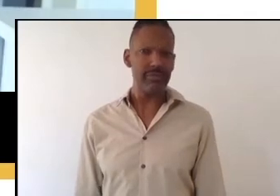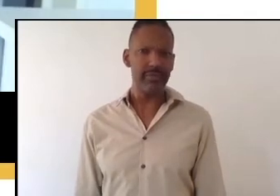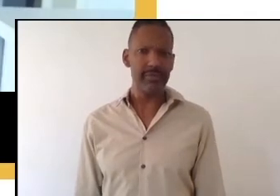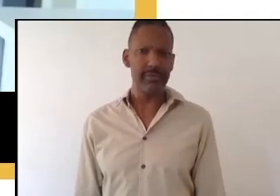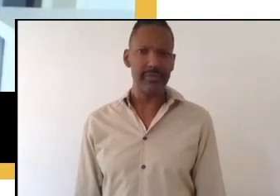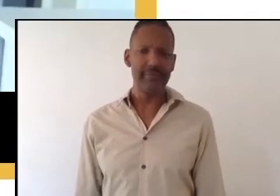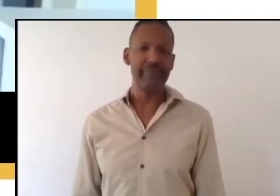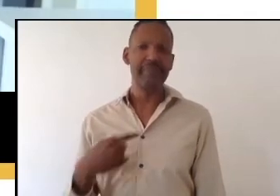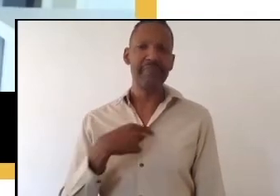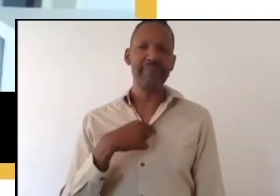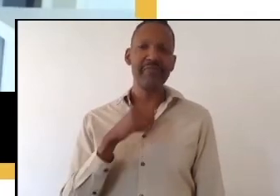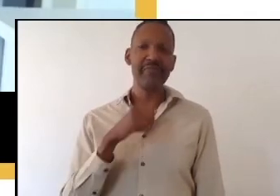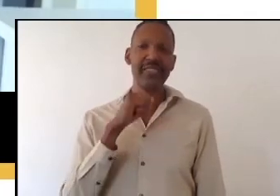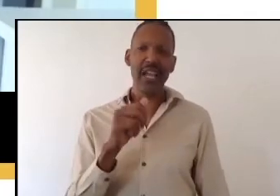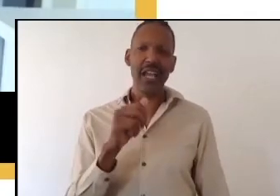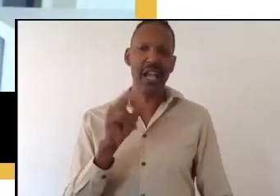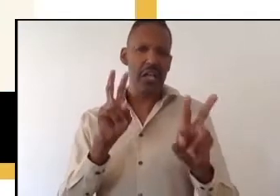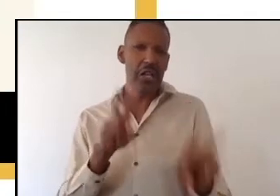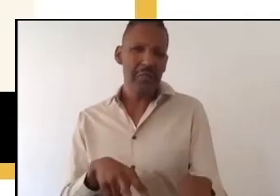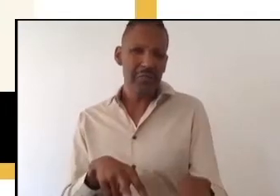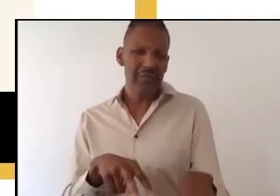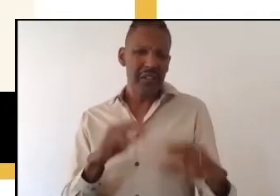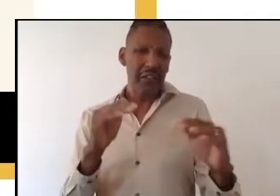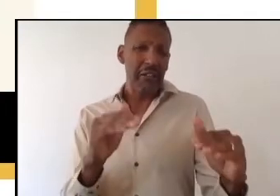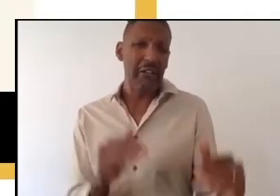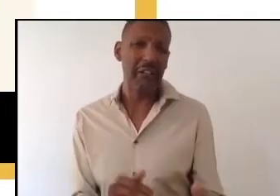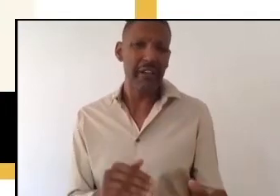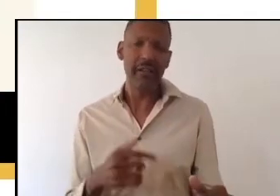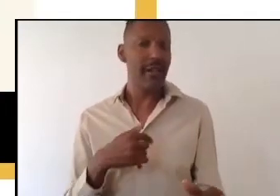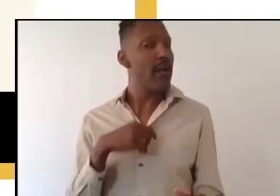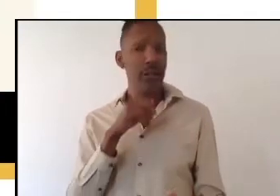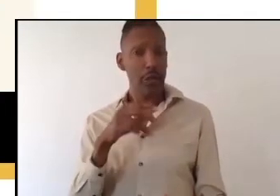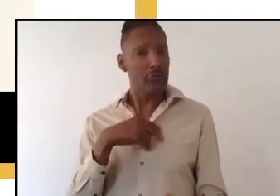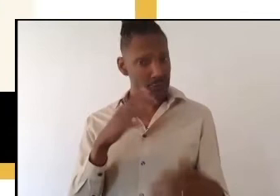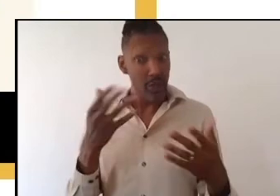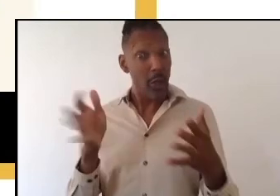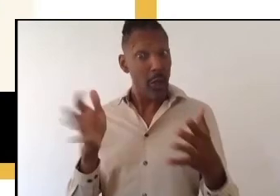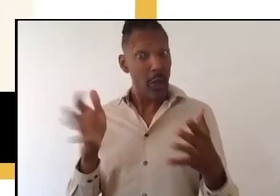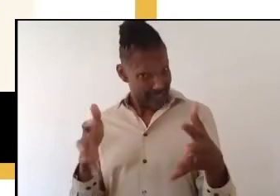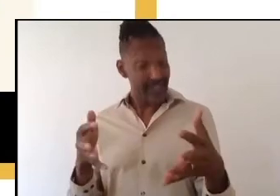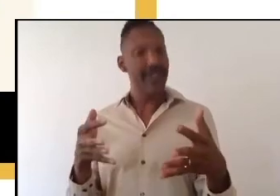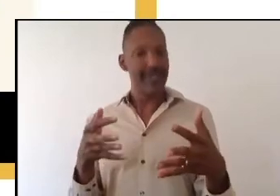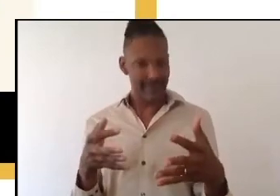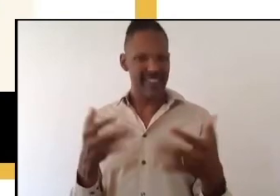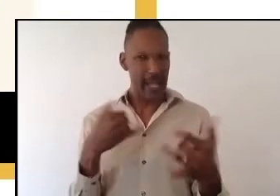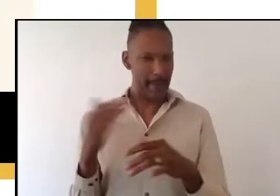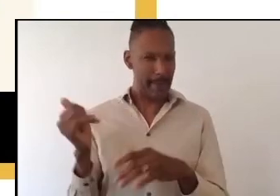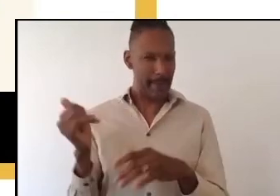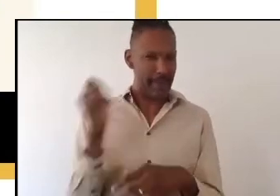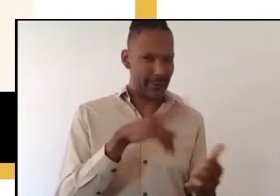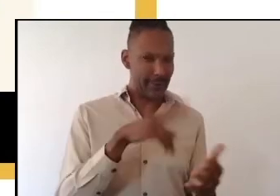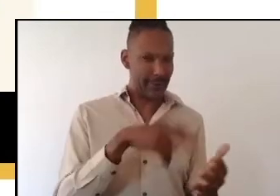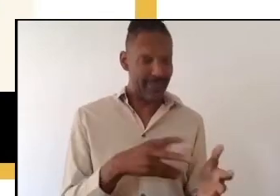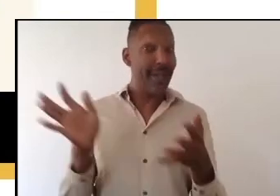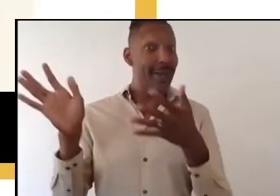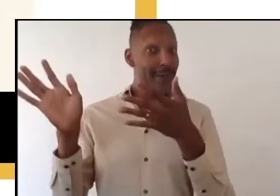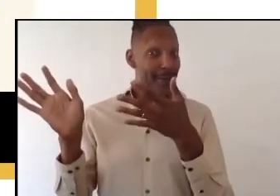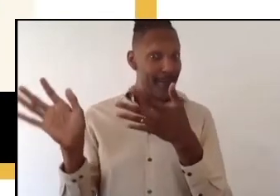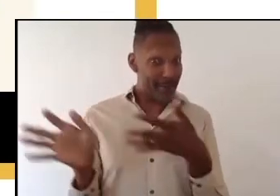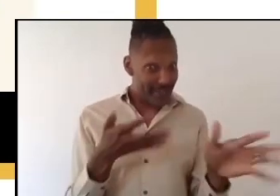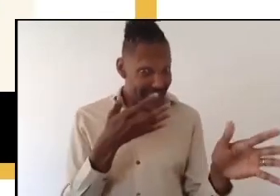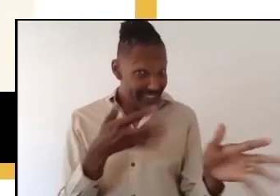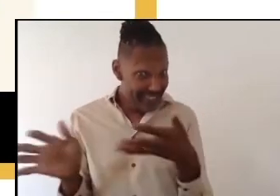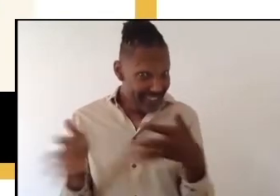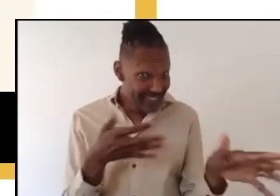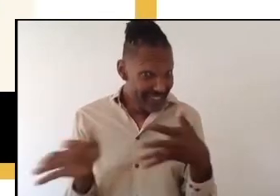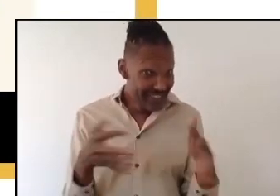don't patronize my reader. Wind is made of air. You can't see air, but you can catch it.